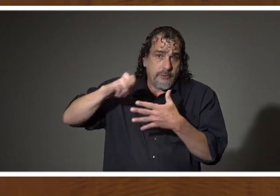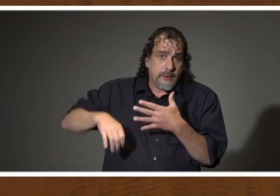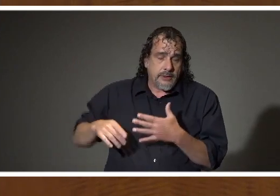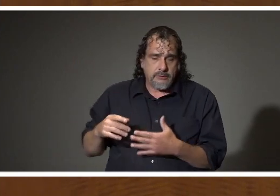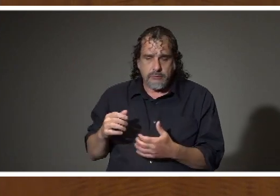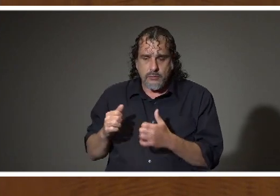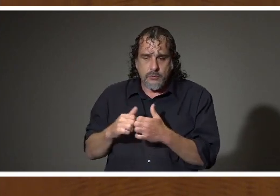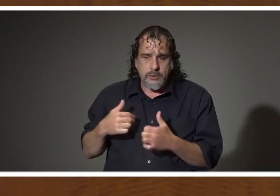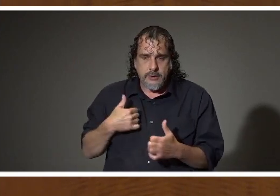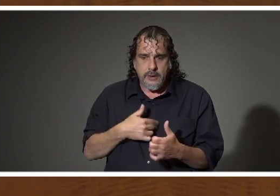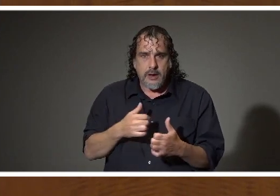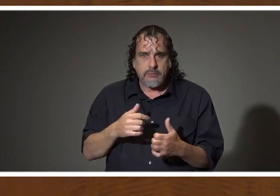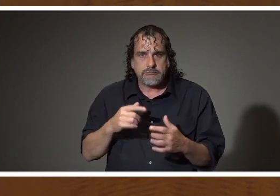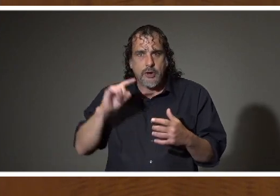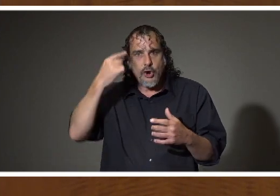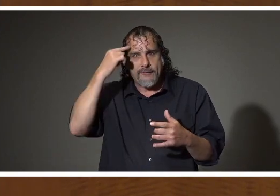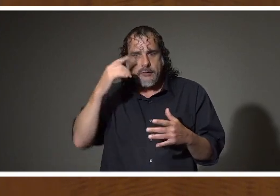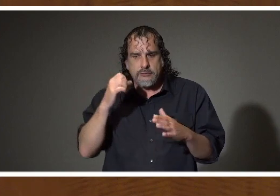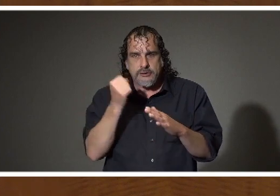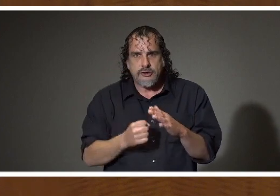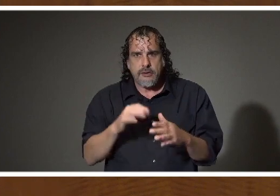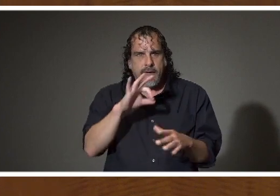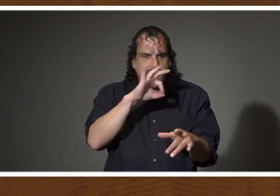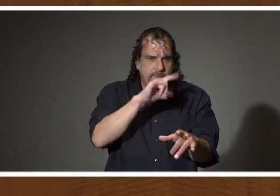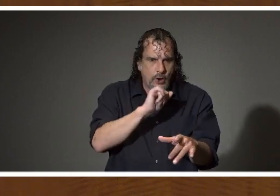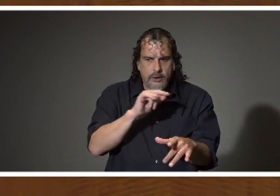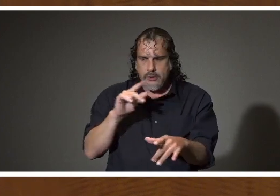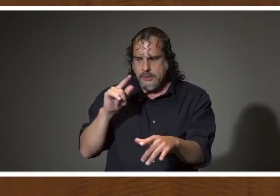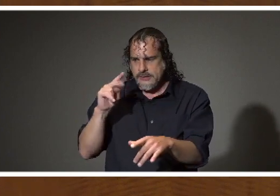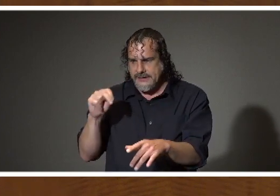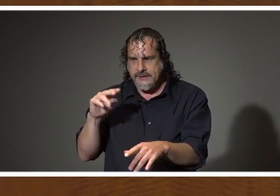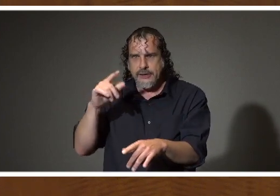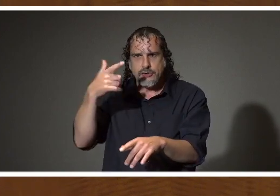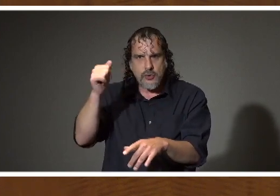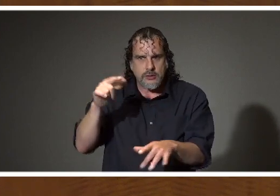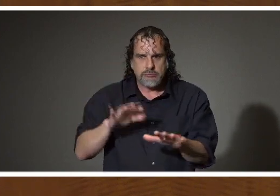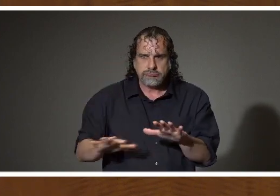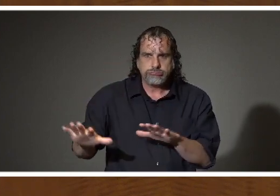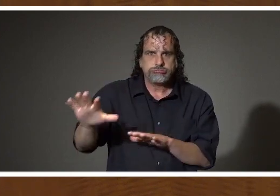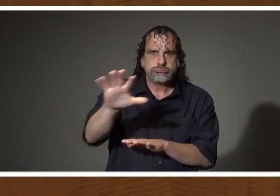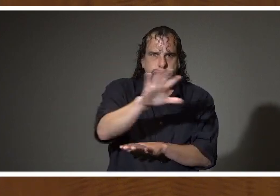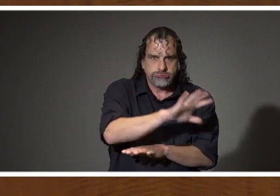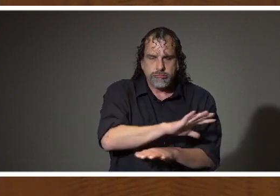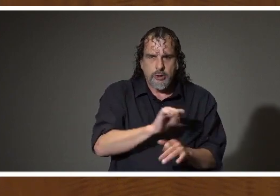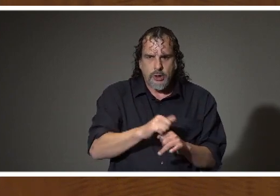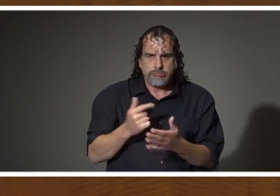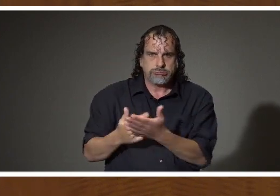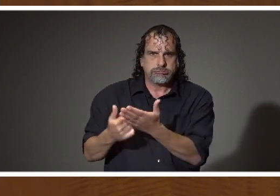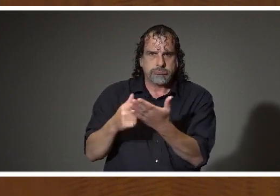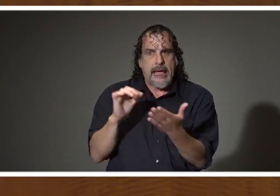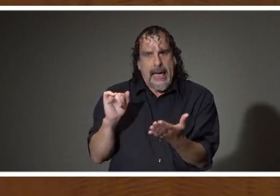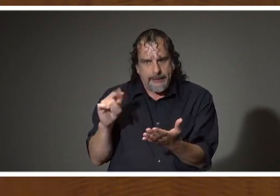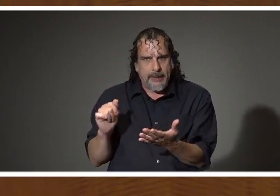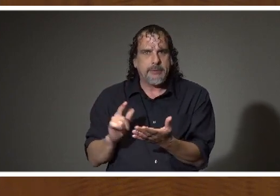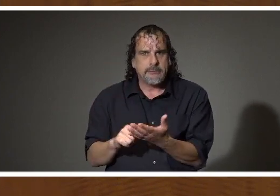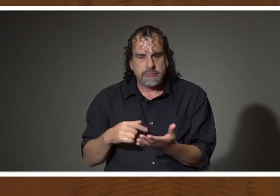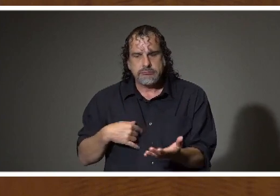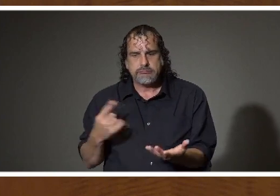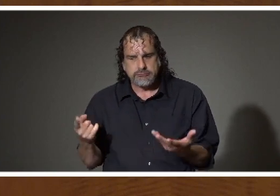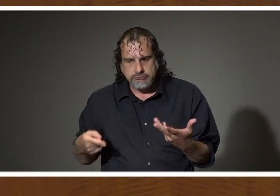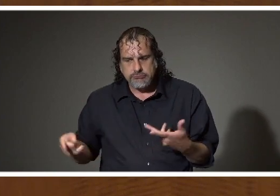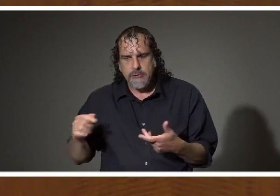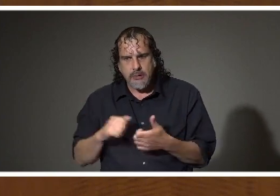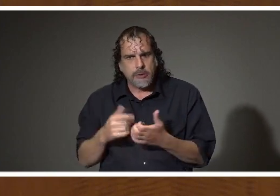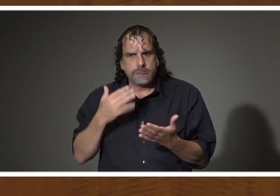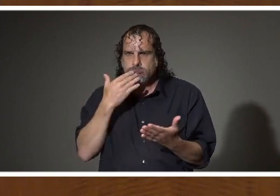our fellow Southern governors from Florida, Georgia, Tennessee, and Alabama, Governor Ivey in Alabama. We